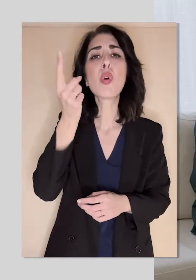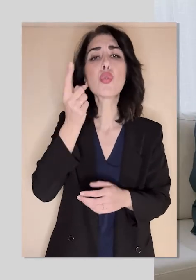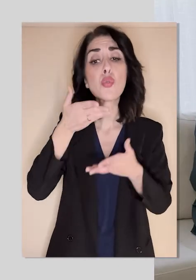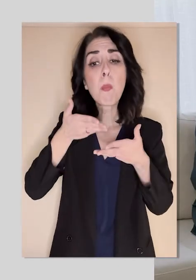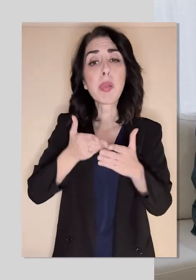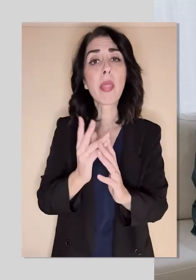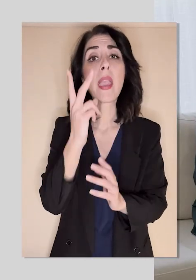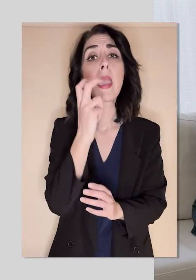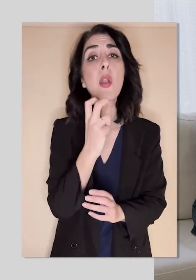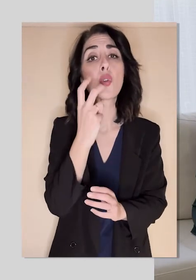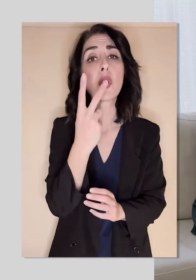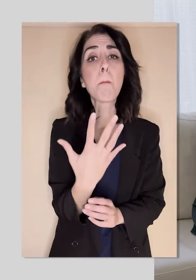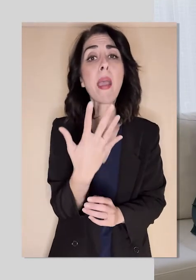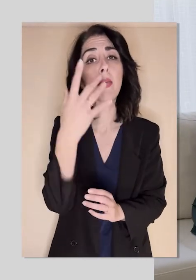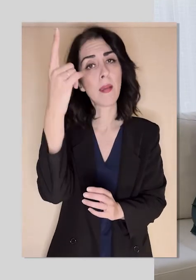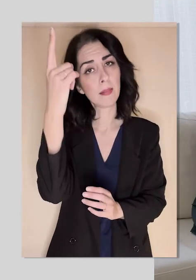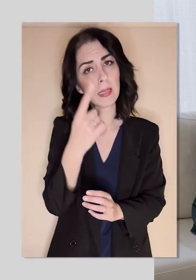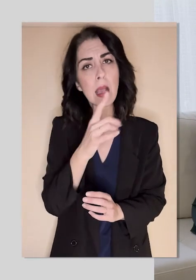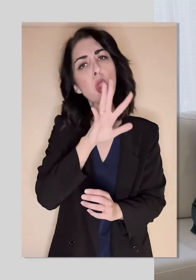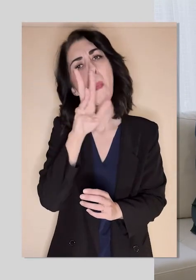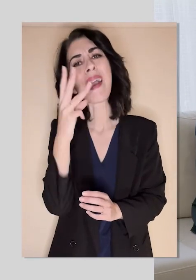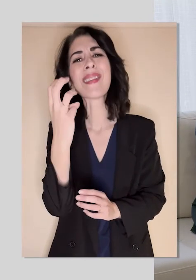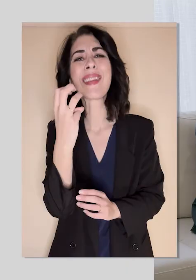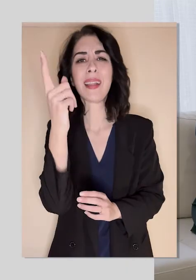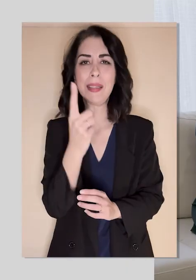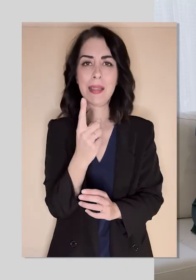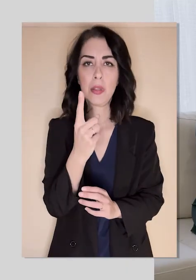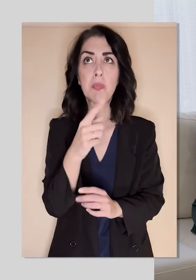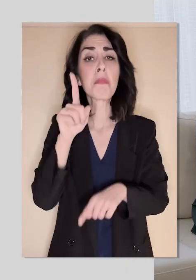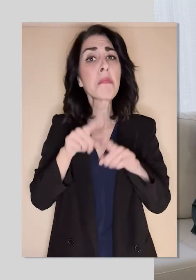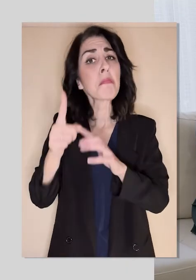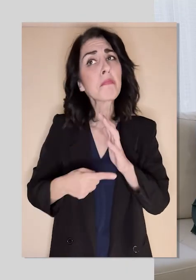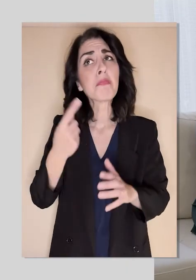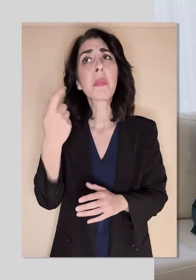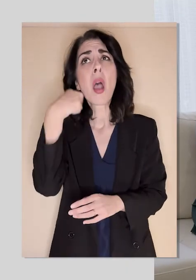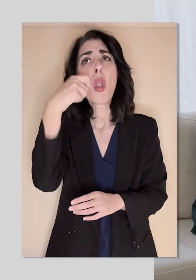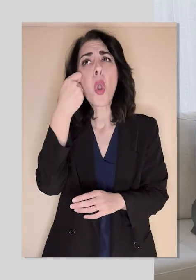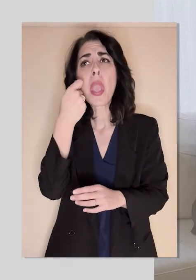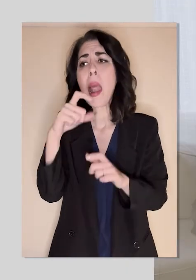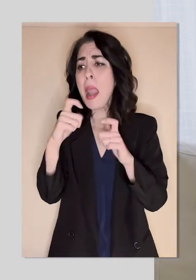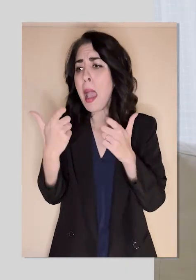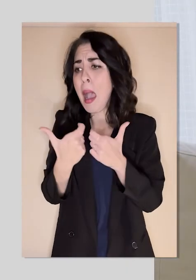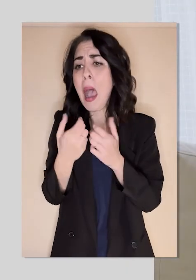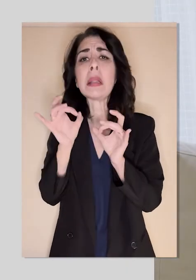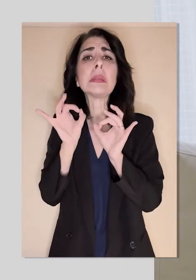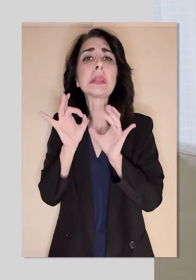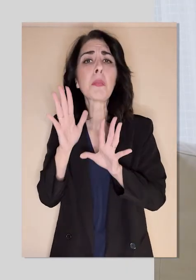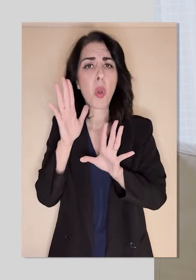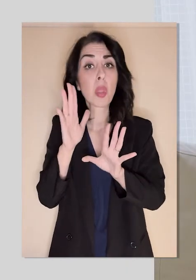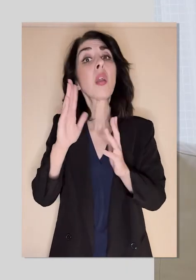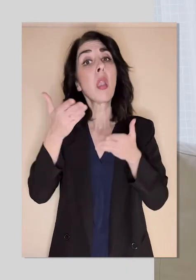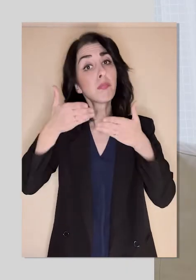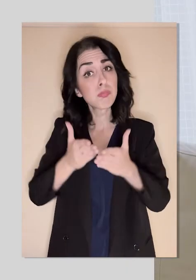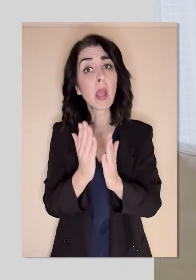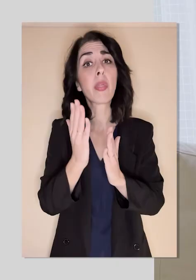And sometimes no one in your family has it, but that's very rare in my experience. Most of the time